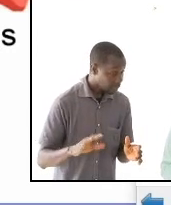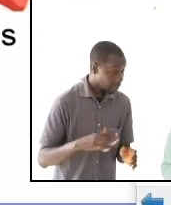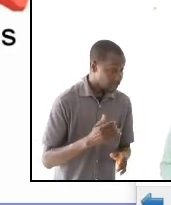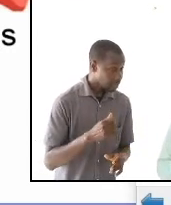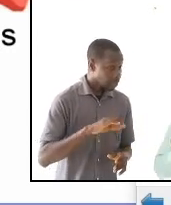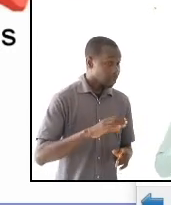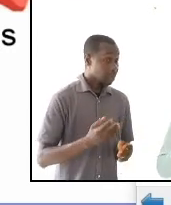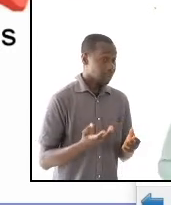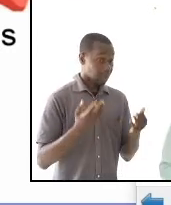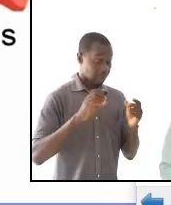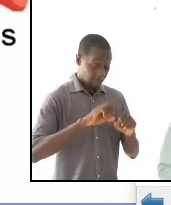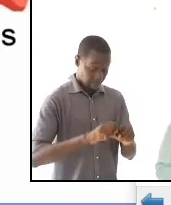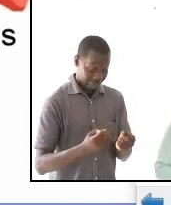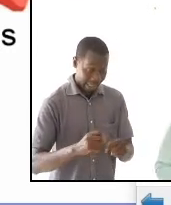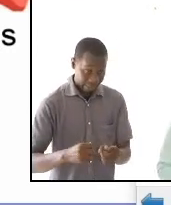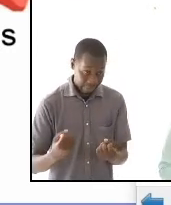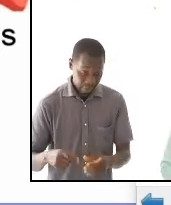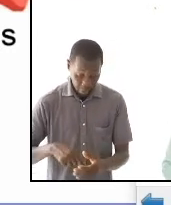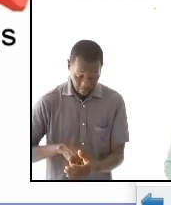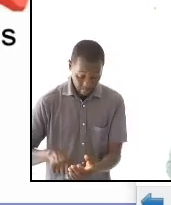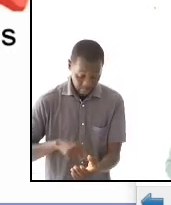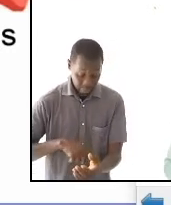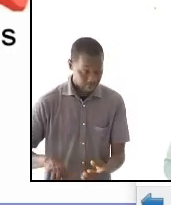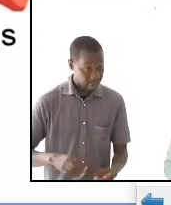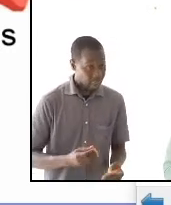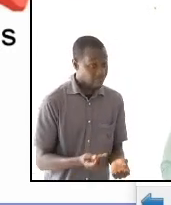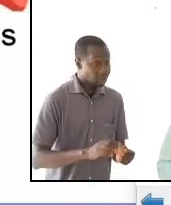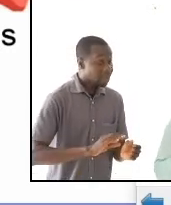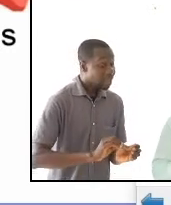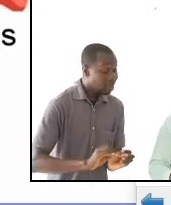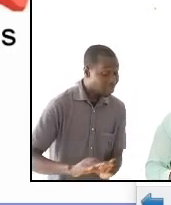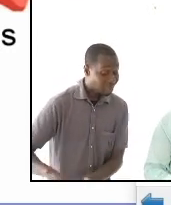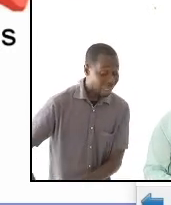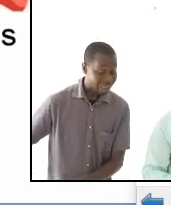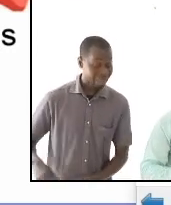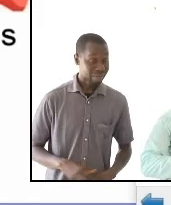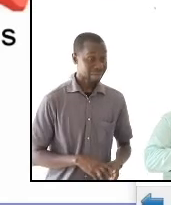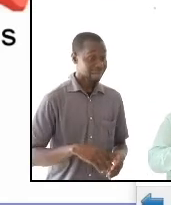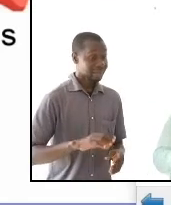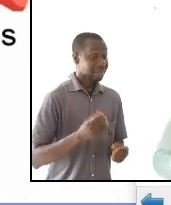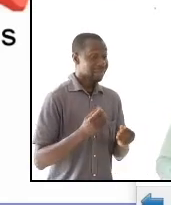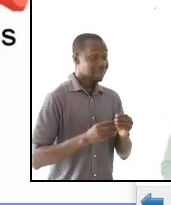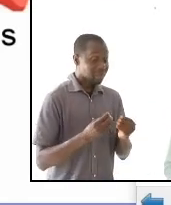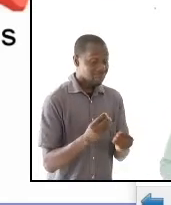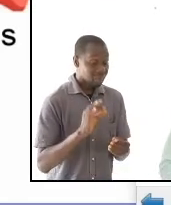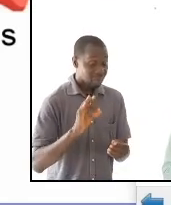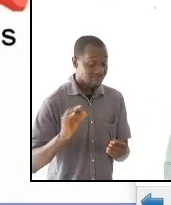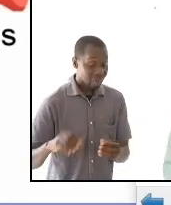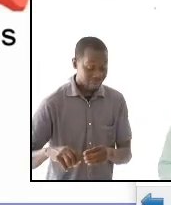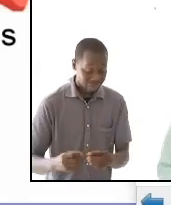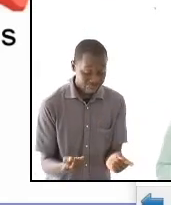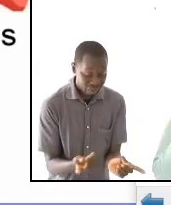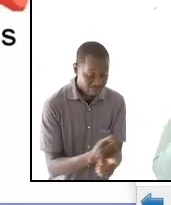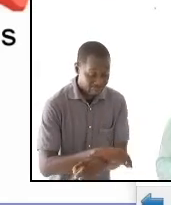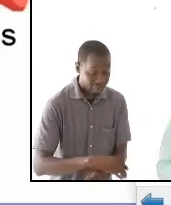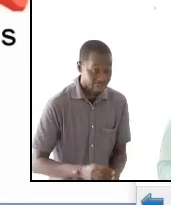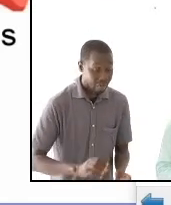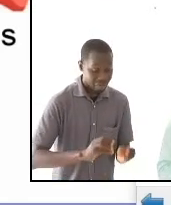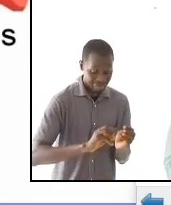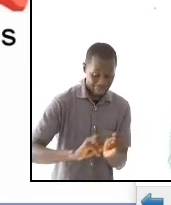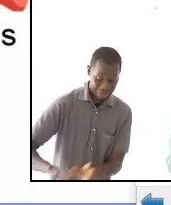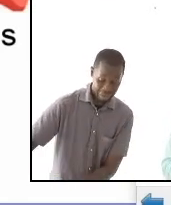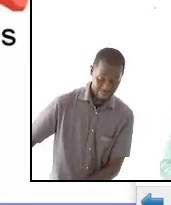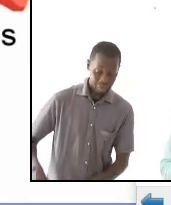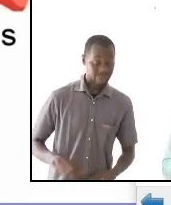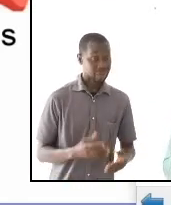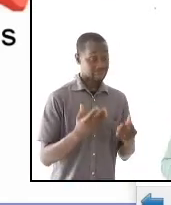some proteins are broken down, you have metabolic waste. Sometimes some tissues of the body are broken down or changed to something, waste are produced.